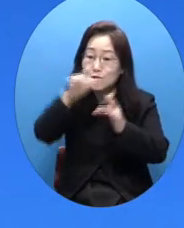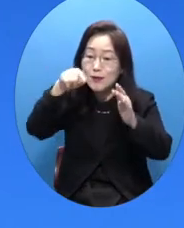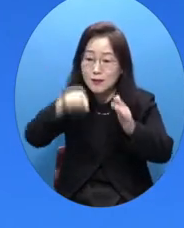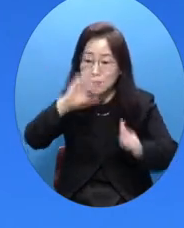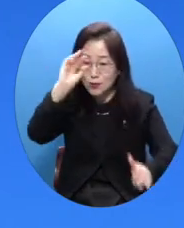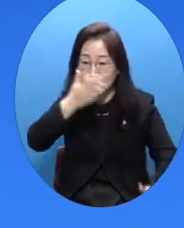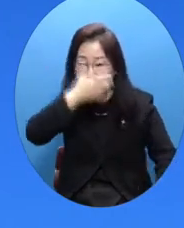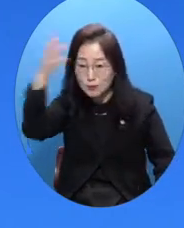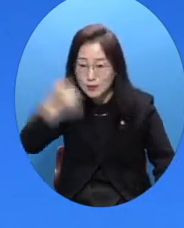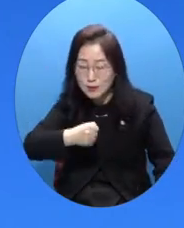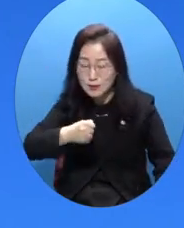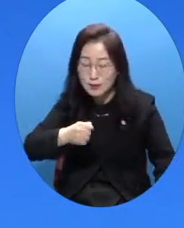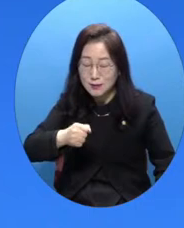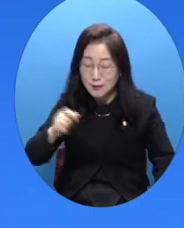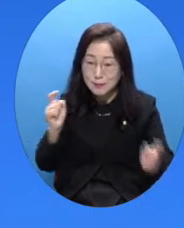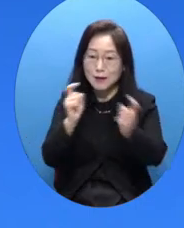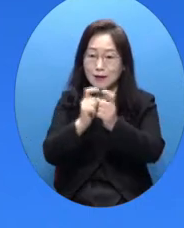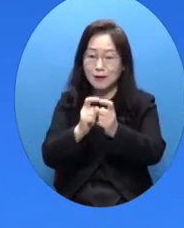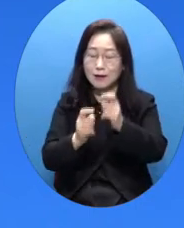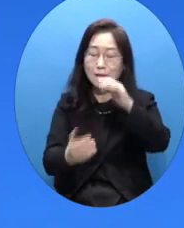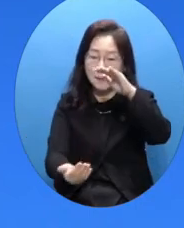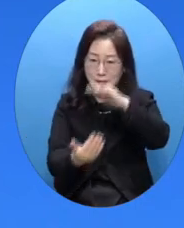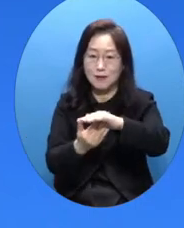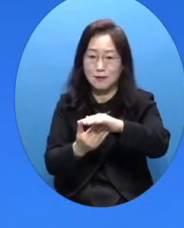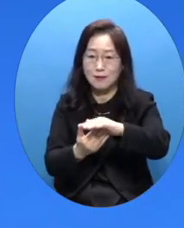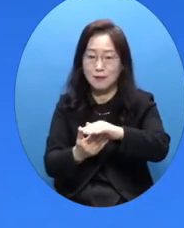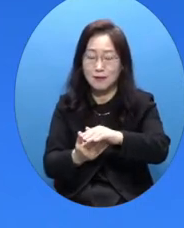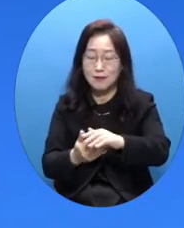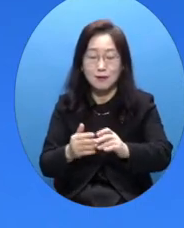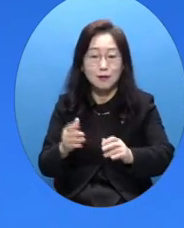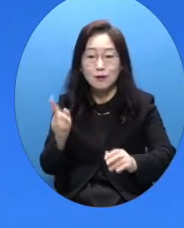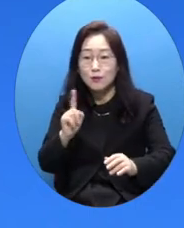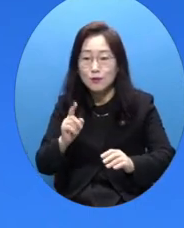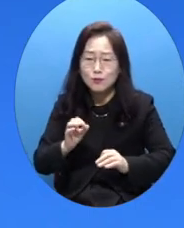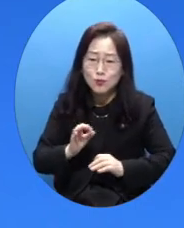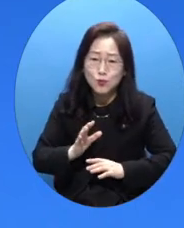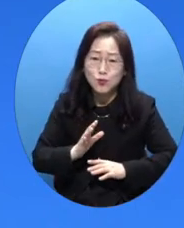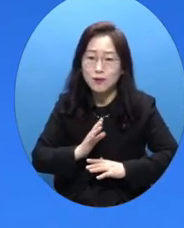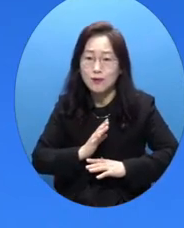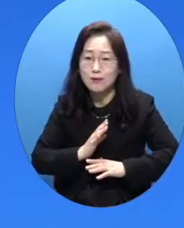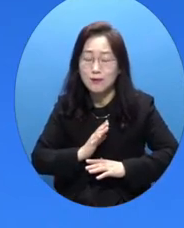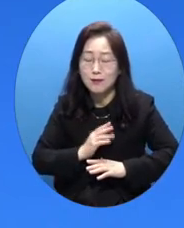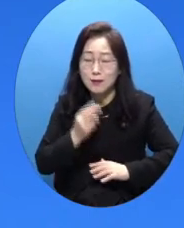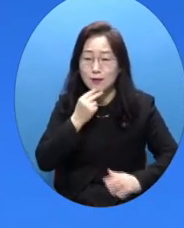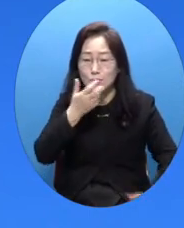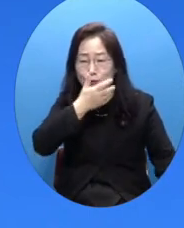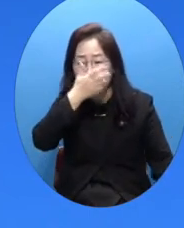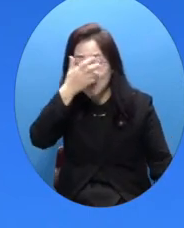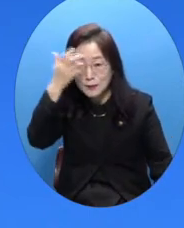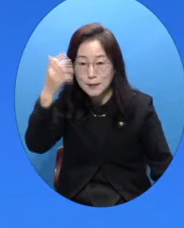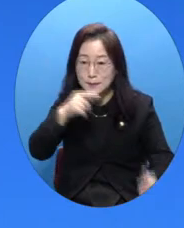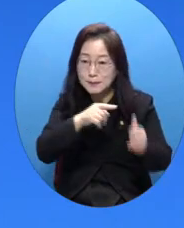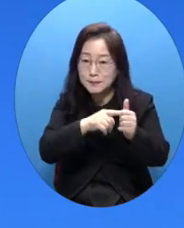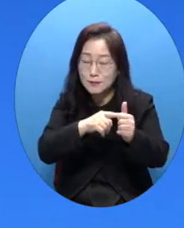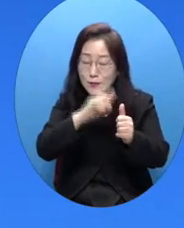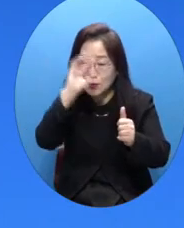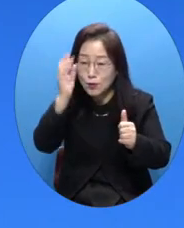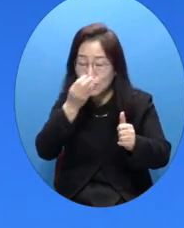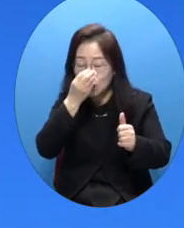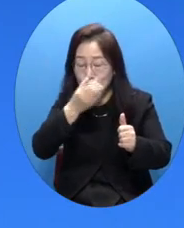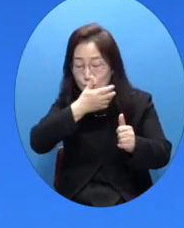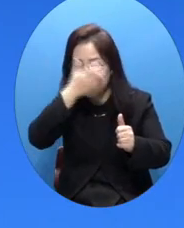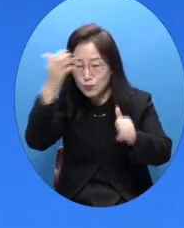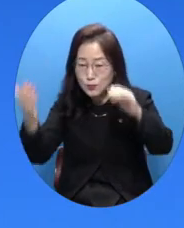that is the holy dream of the Lord it will become true someday in the time of God but the wonderful thing is but after Joseph